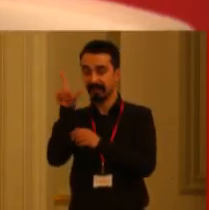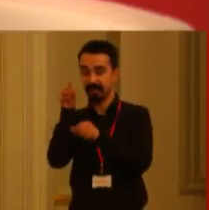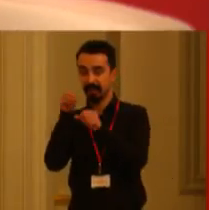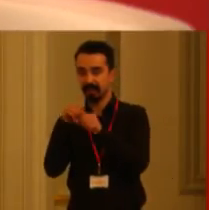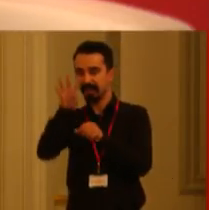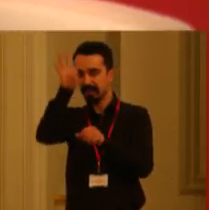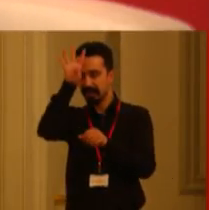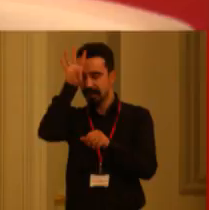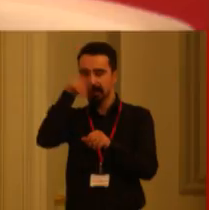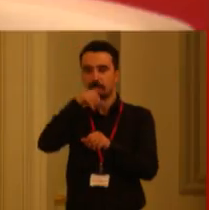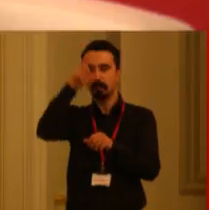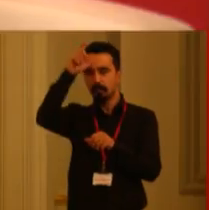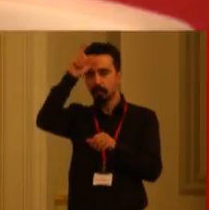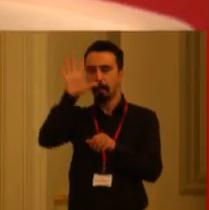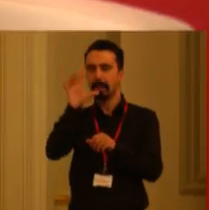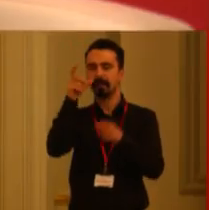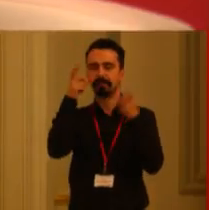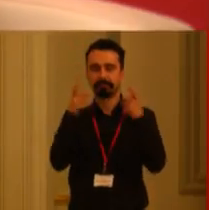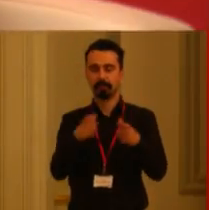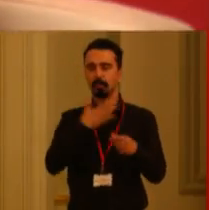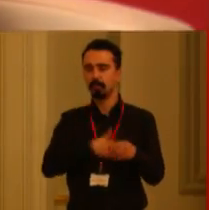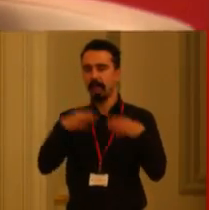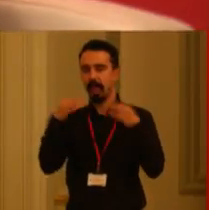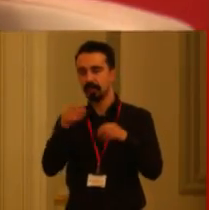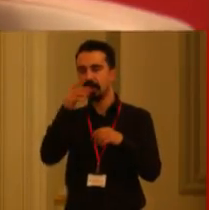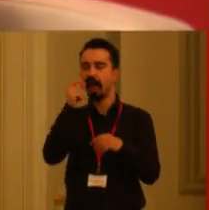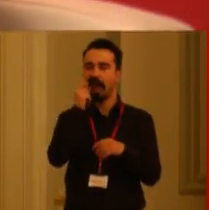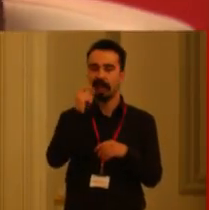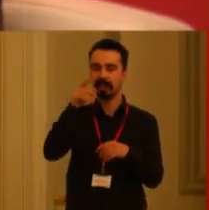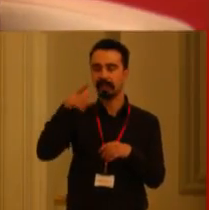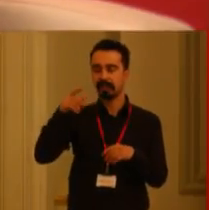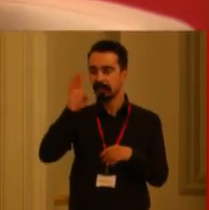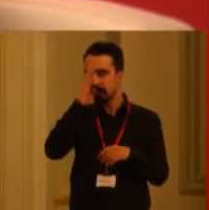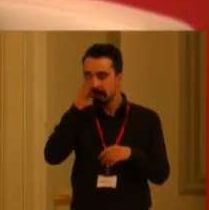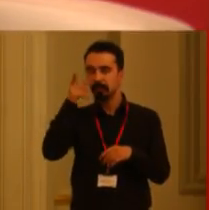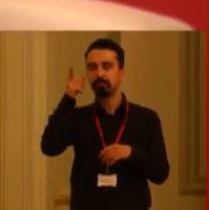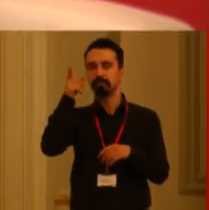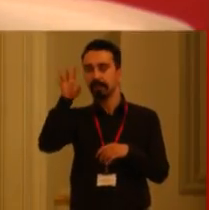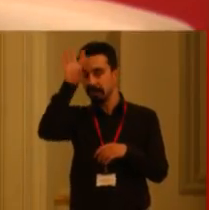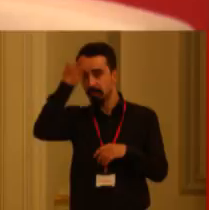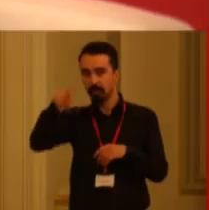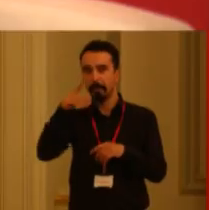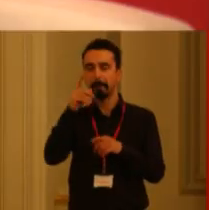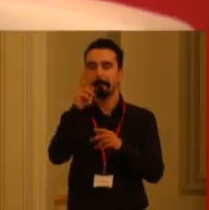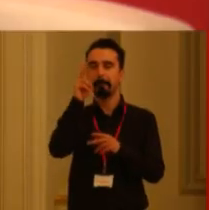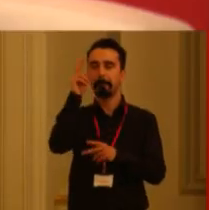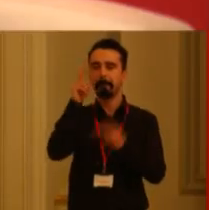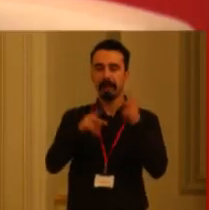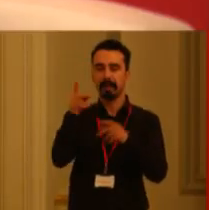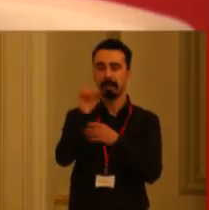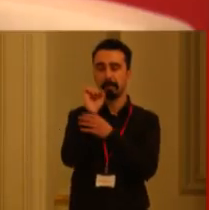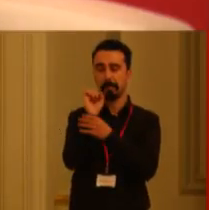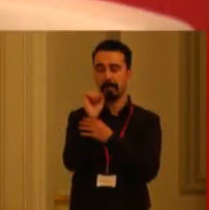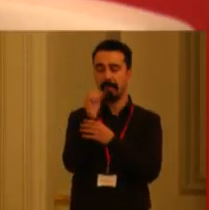are these vocational high schools, and in five cities, of Turkey, Istanbul,